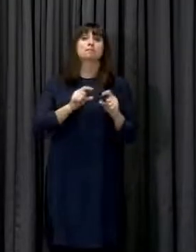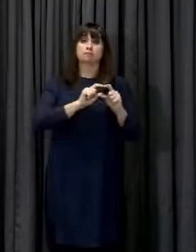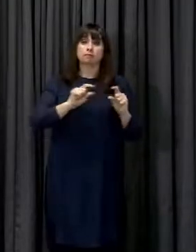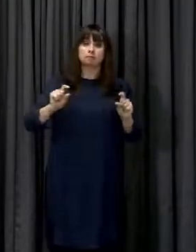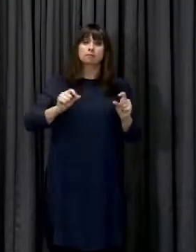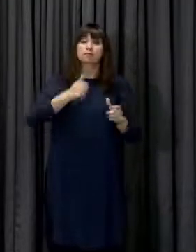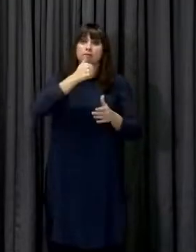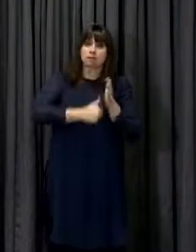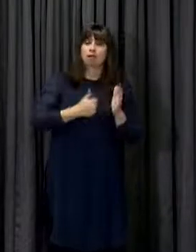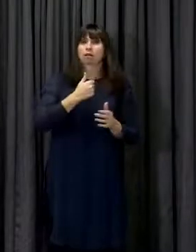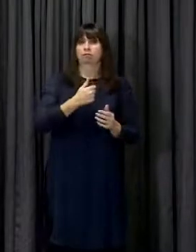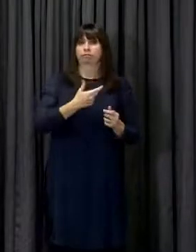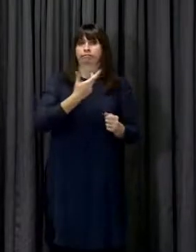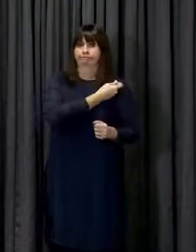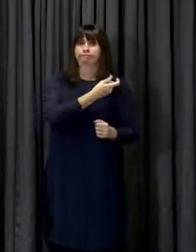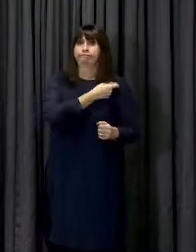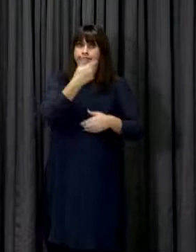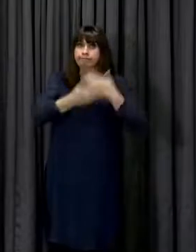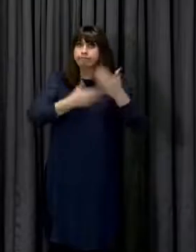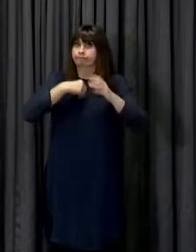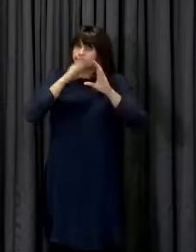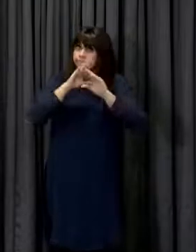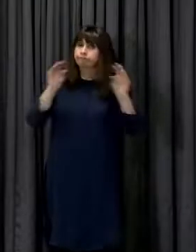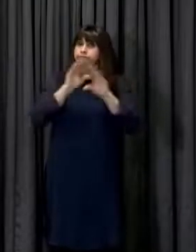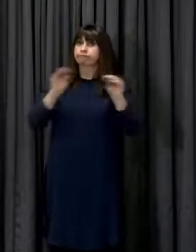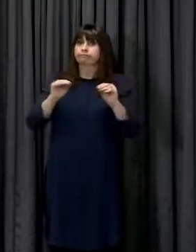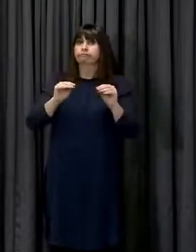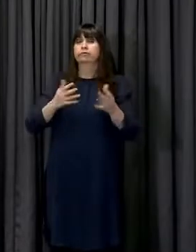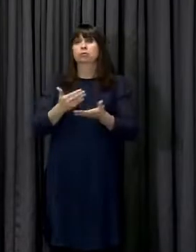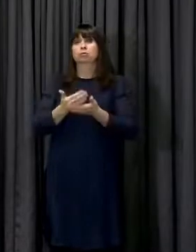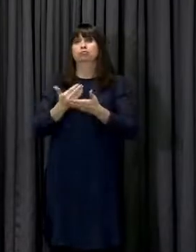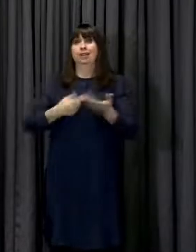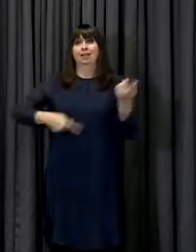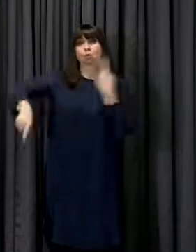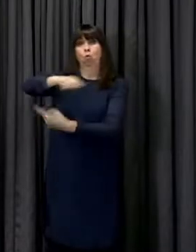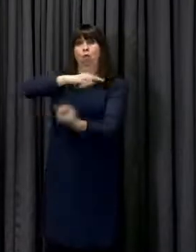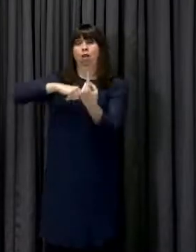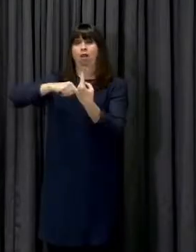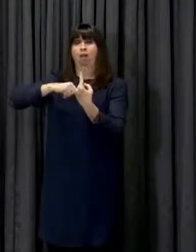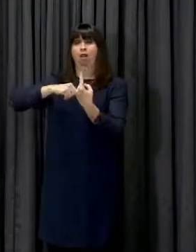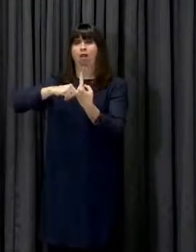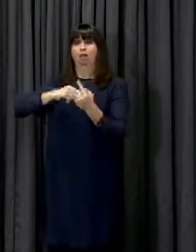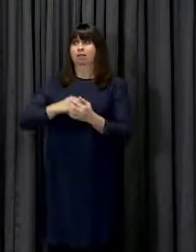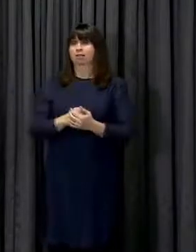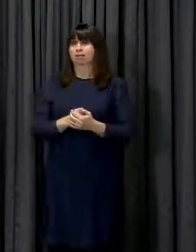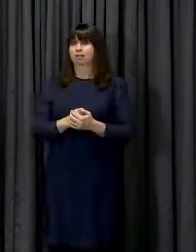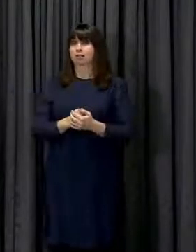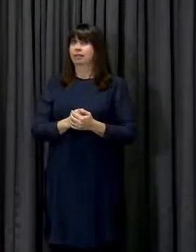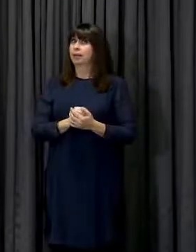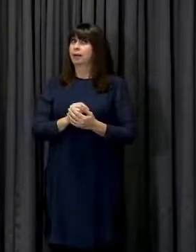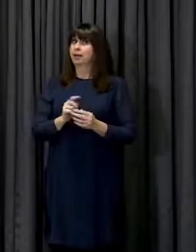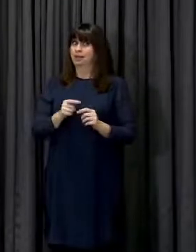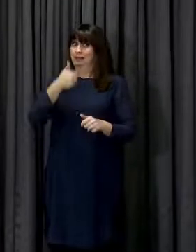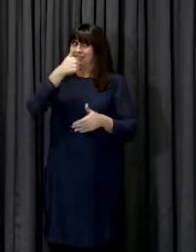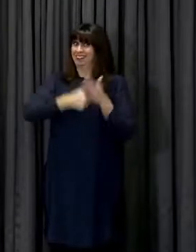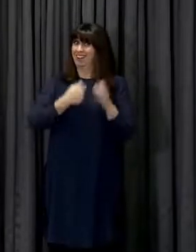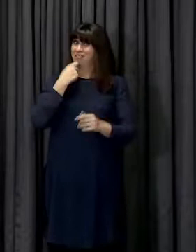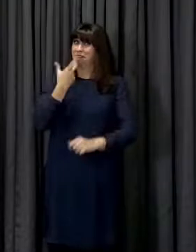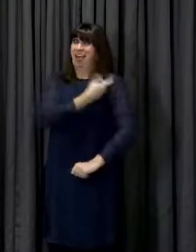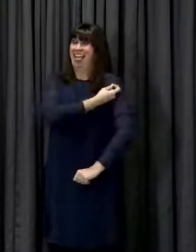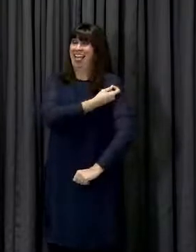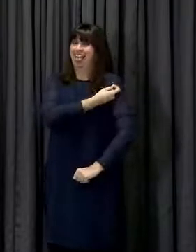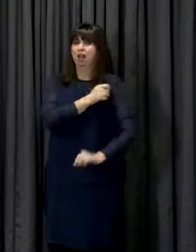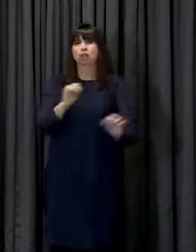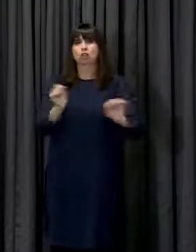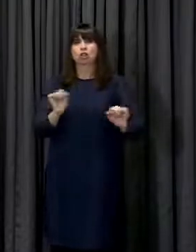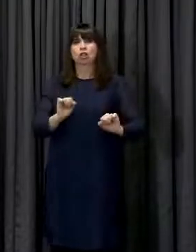give all of us more protection. And because that hope is weeks and months away, that's why I think we all need